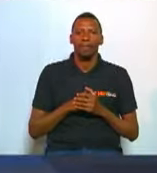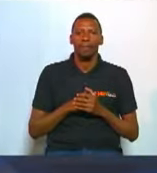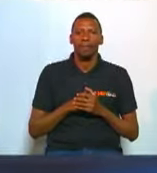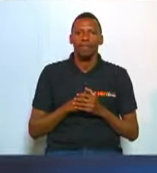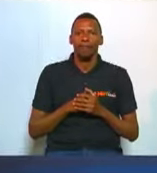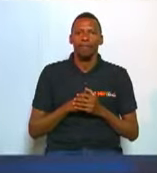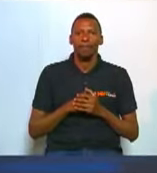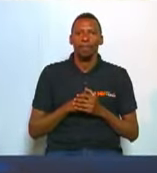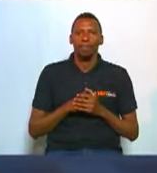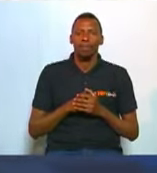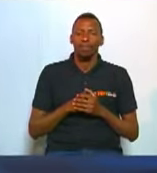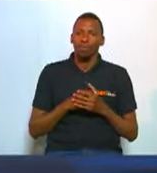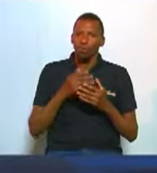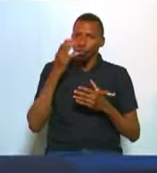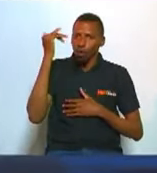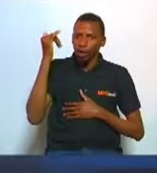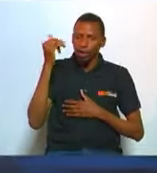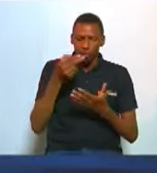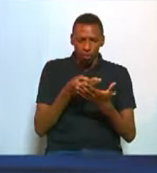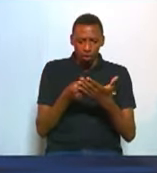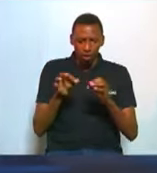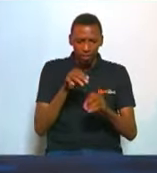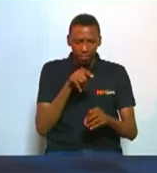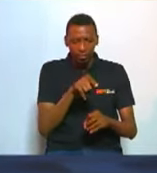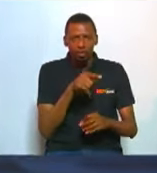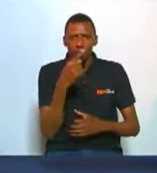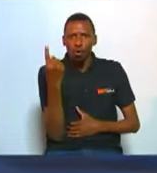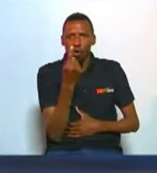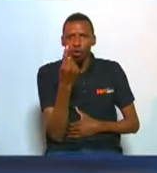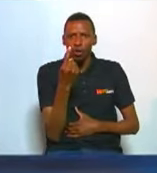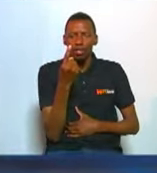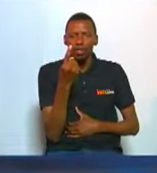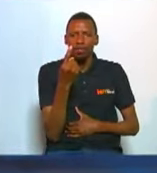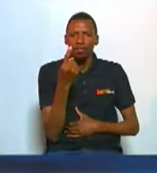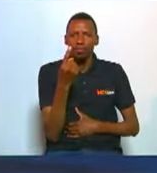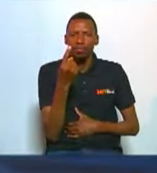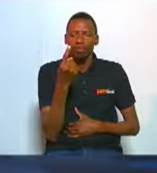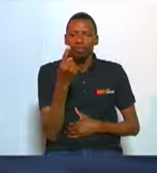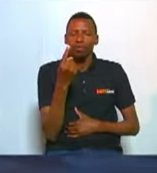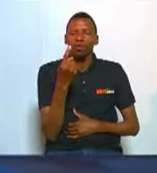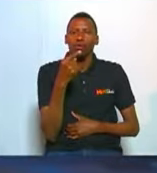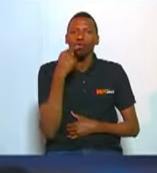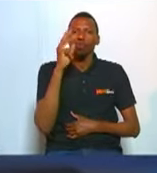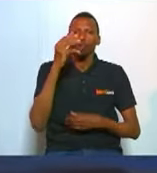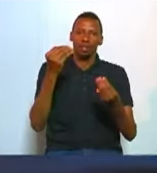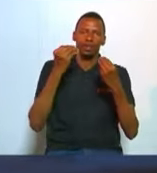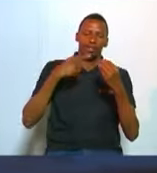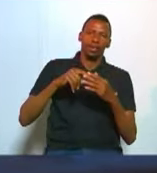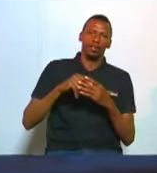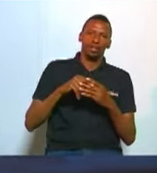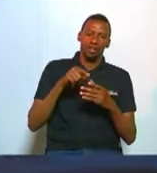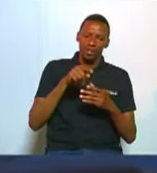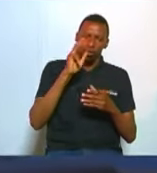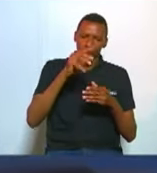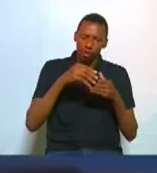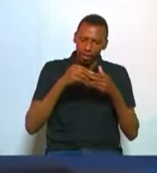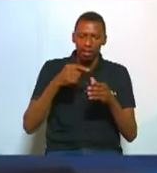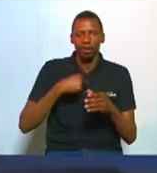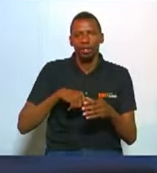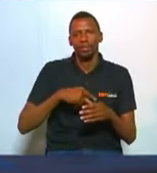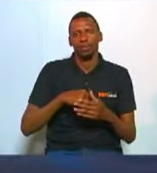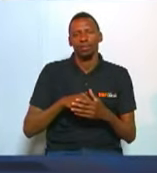The Holy Spirit is the only one who will teach us. He's the only one who will guide us. No one knows me than the Holy Spirit.